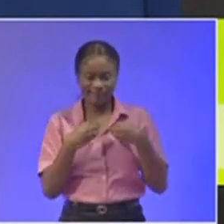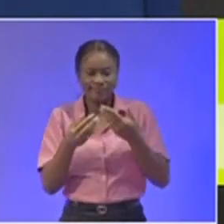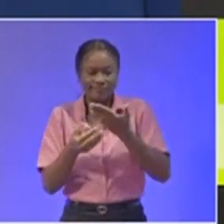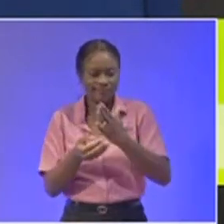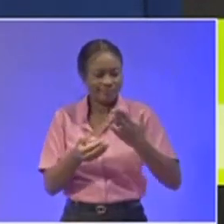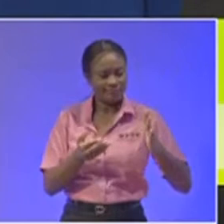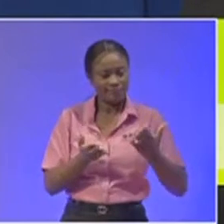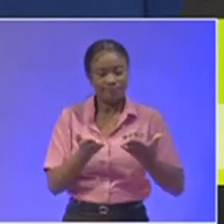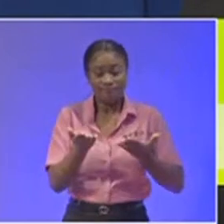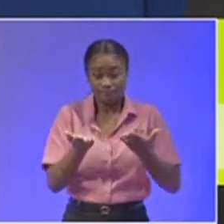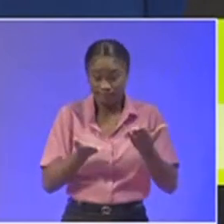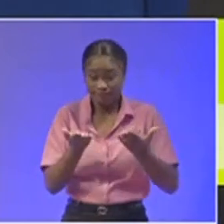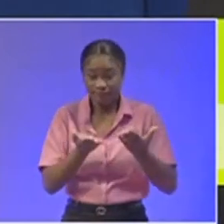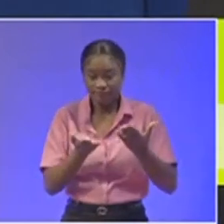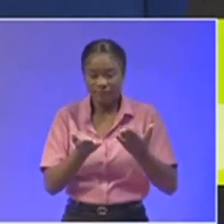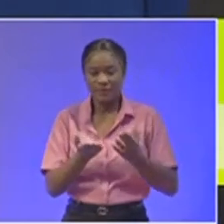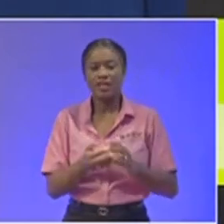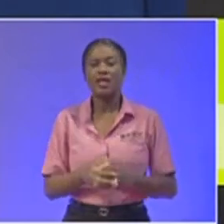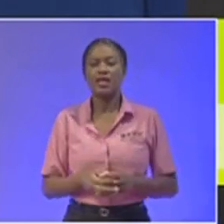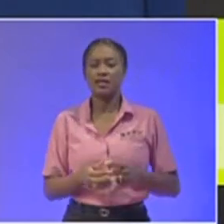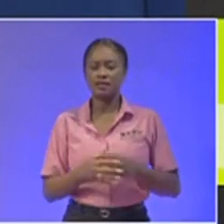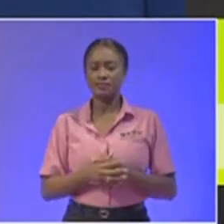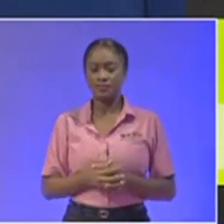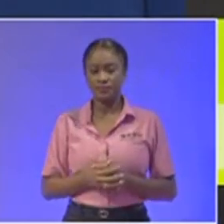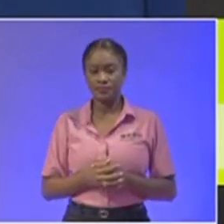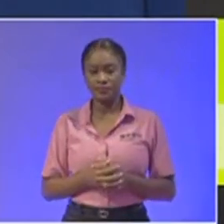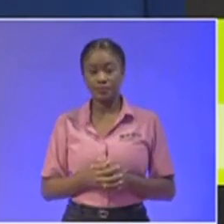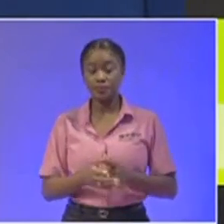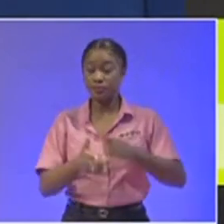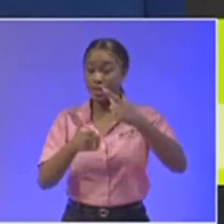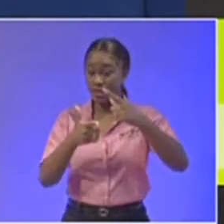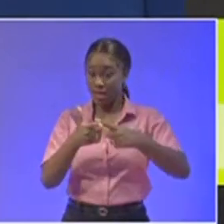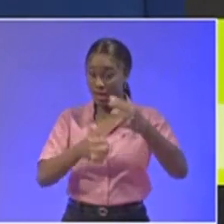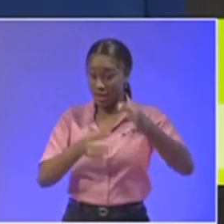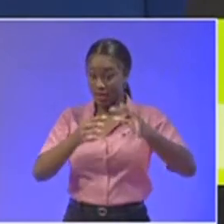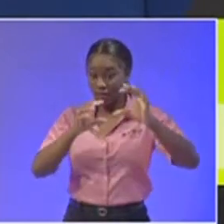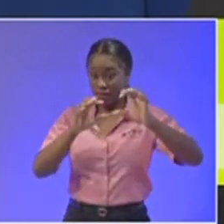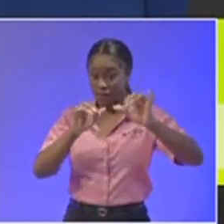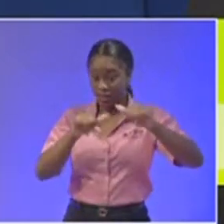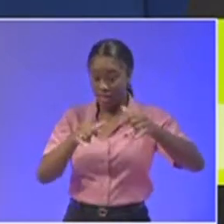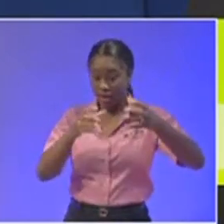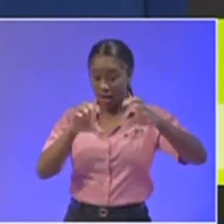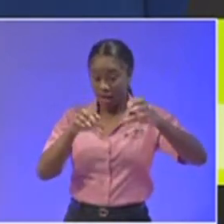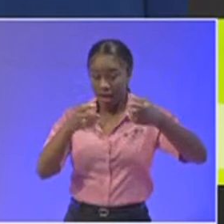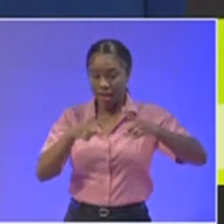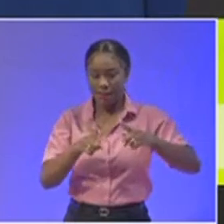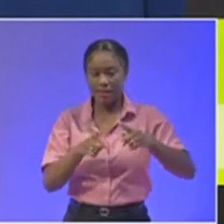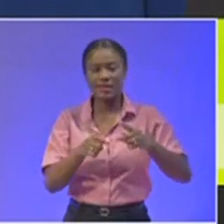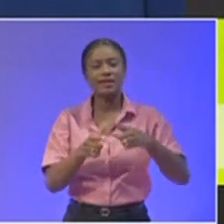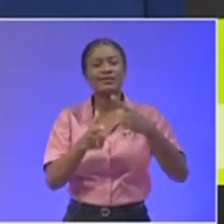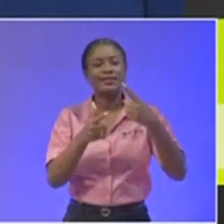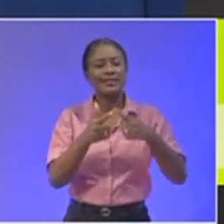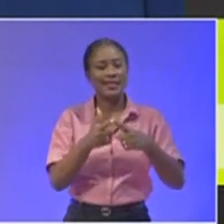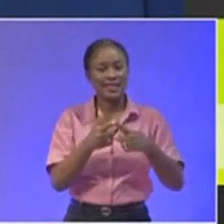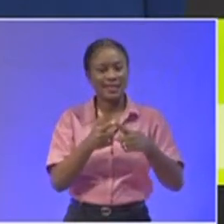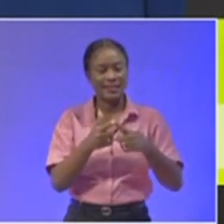education system and need those supports can access them, then it saves a lot